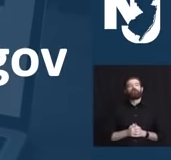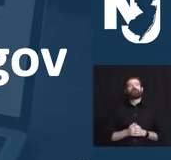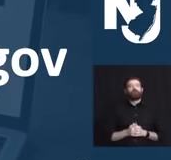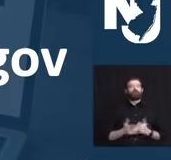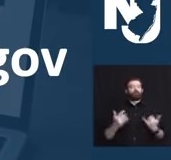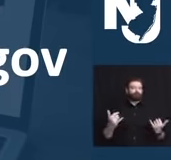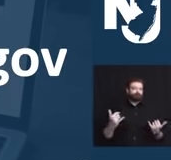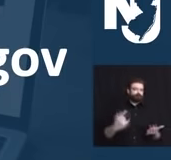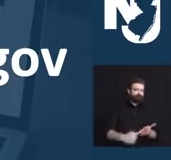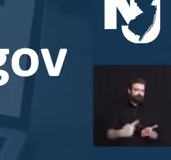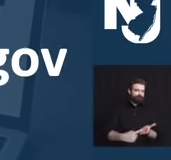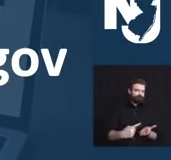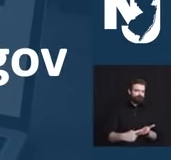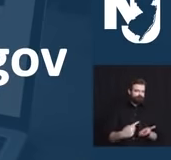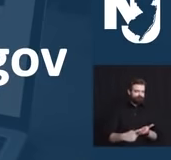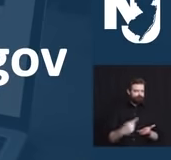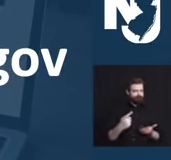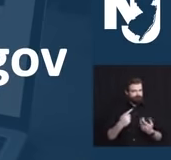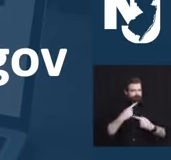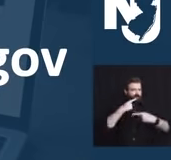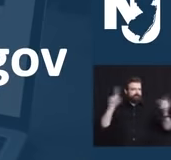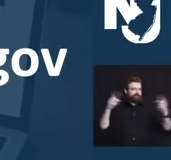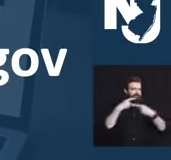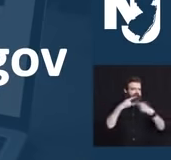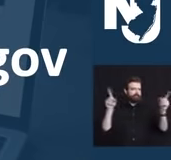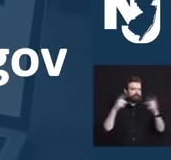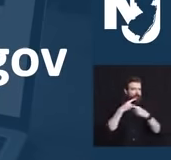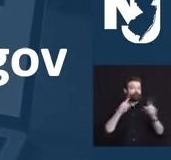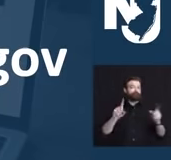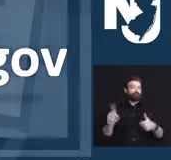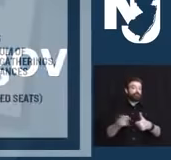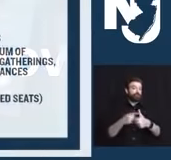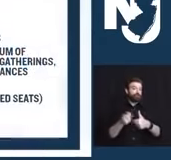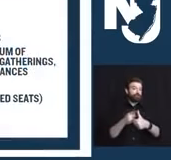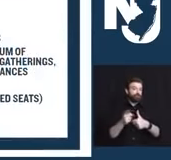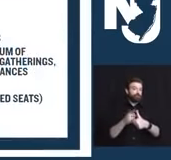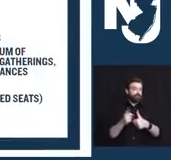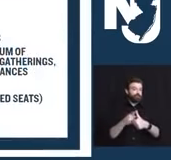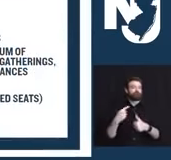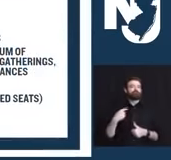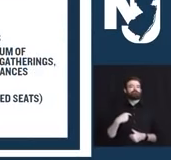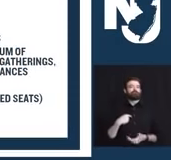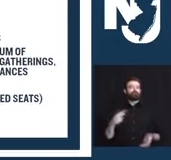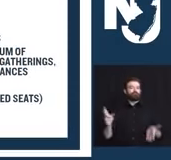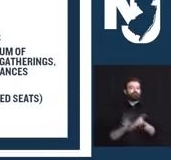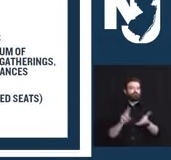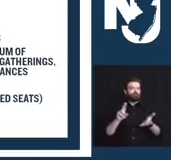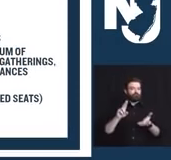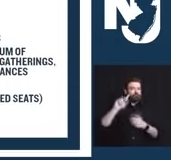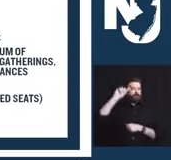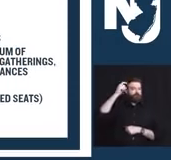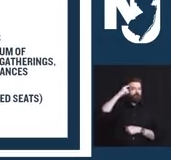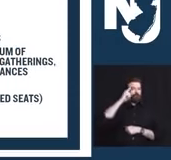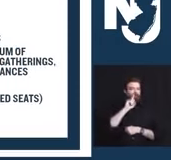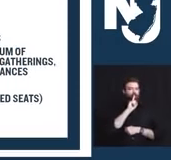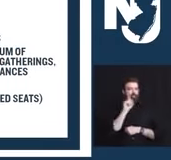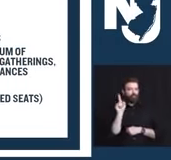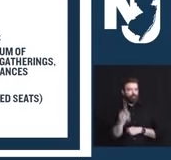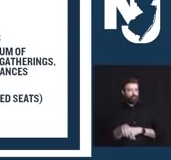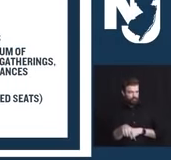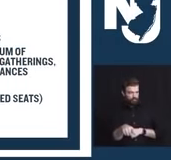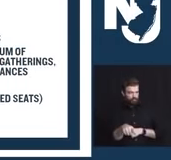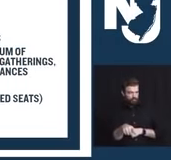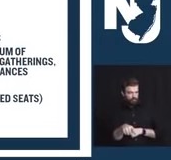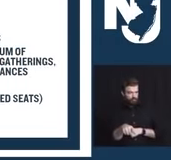significant announcements. So first up, I'm signing an executive order today, moving up the effective date of